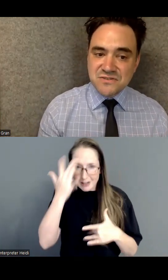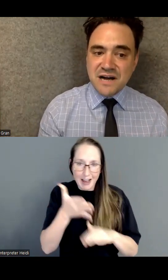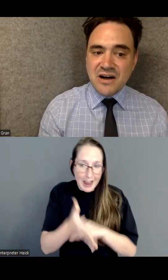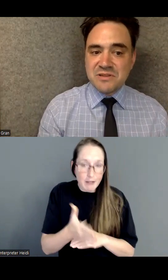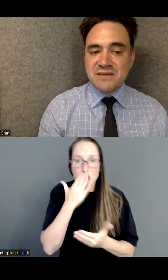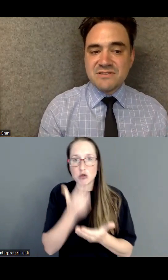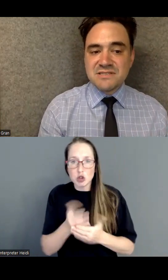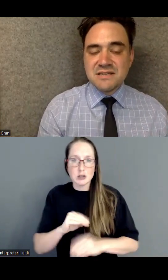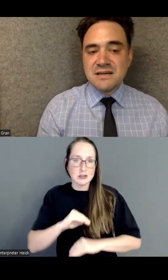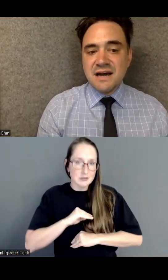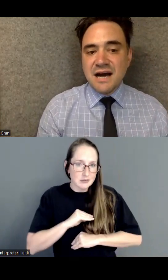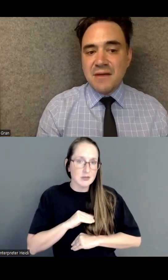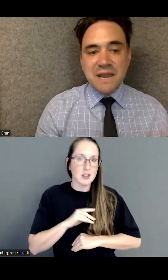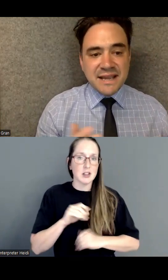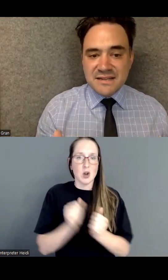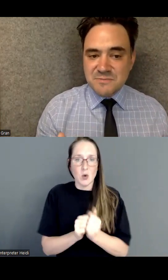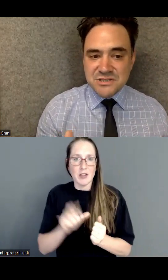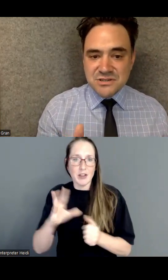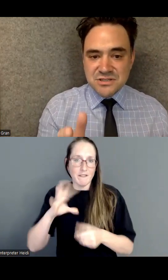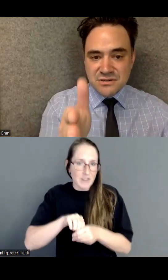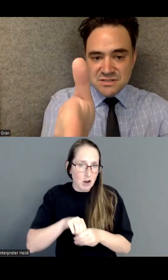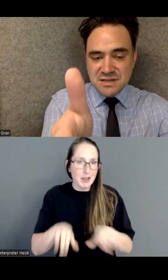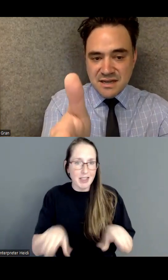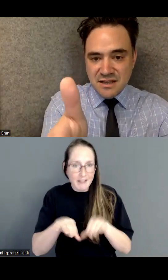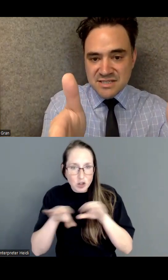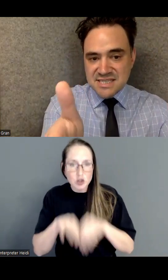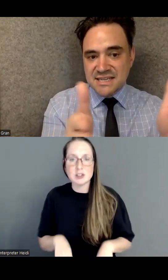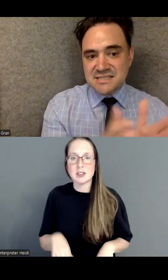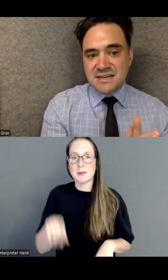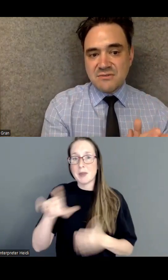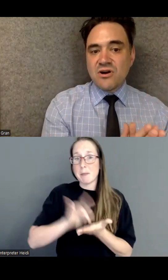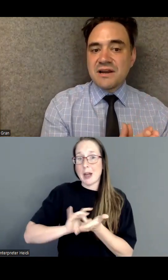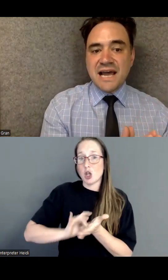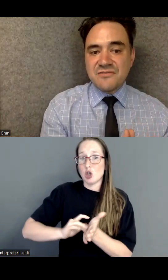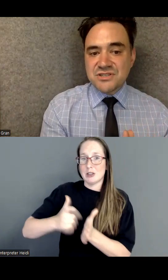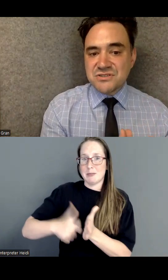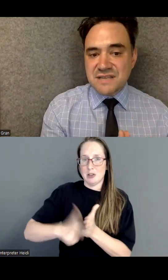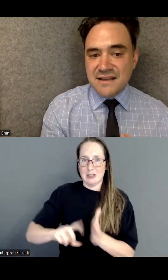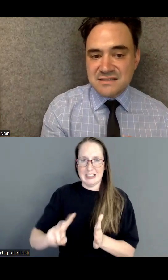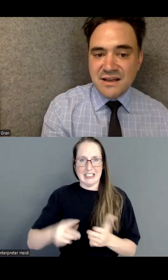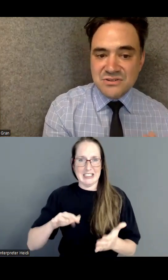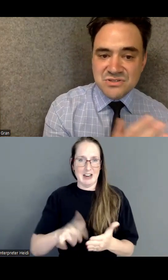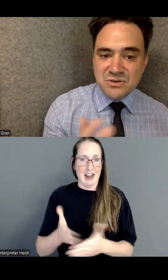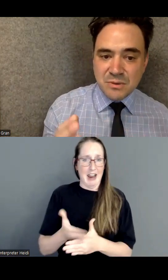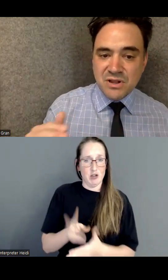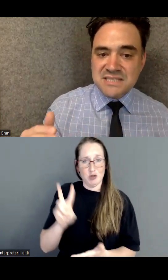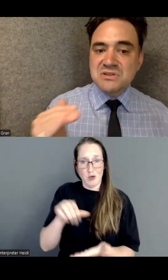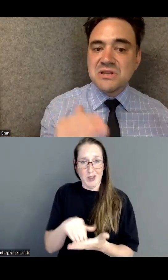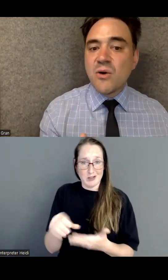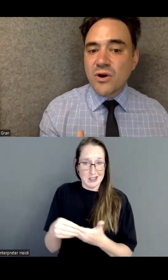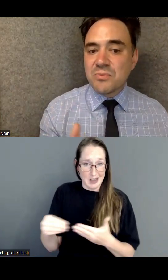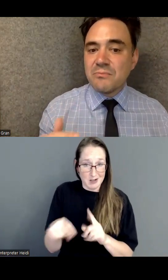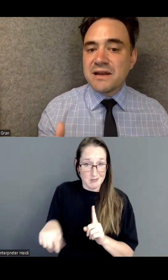and social involvement levels. Medicaid expenditures in the second study were on average $2,000